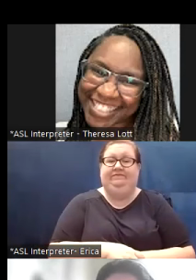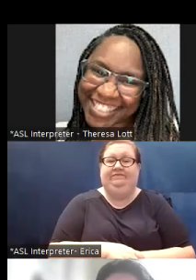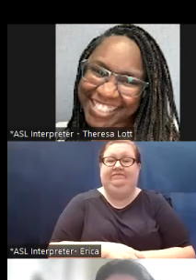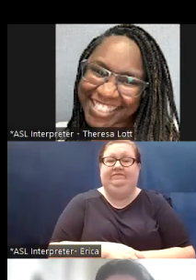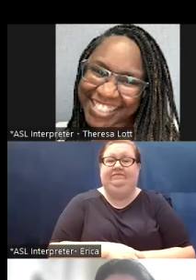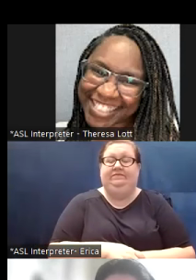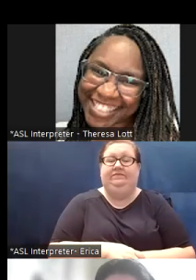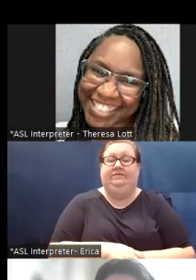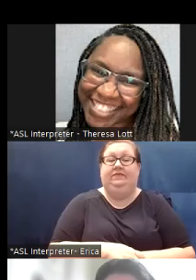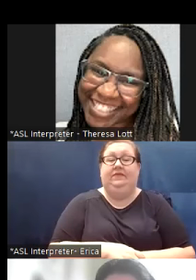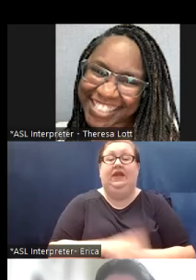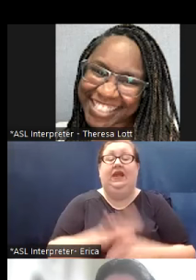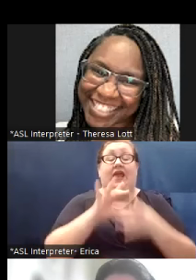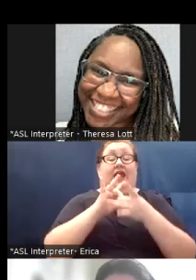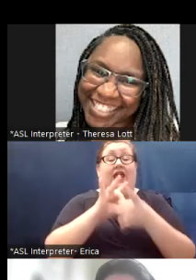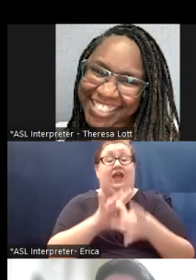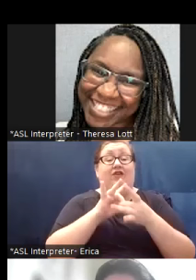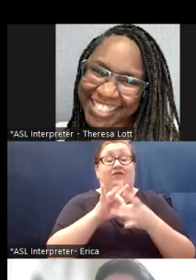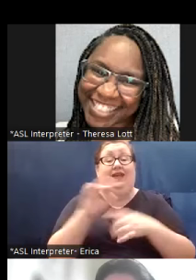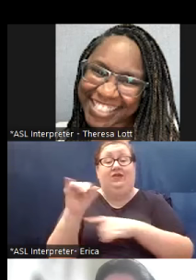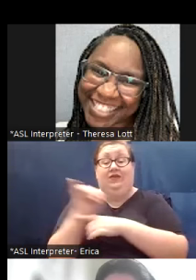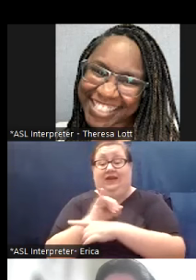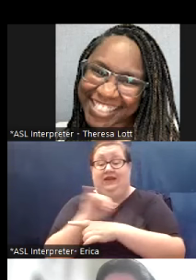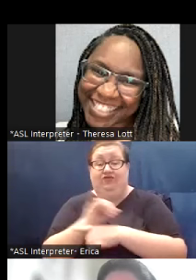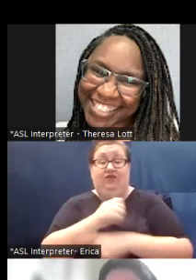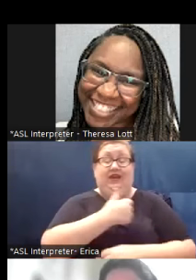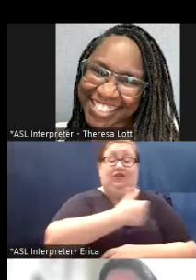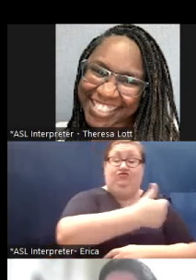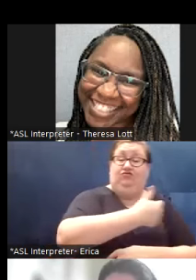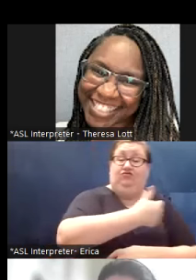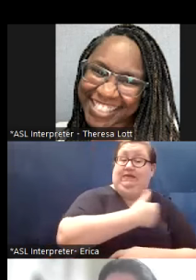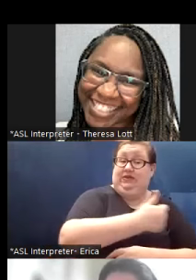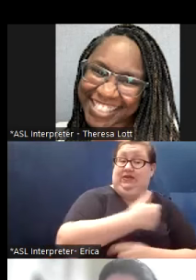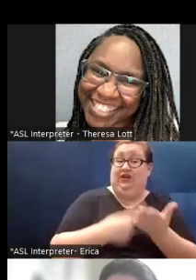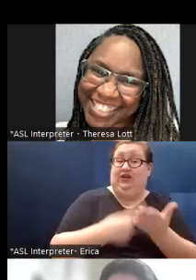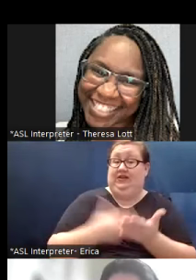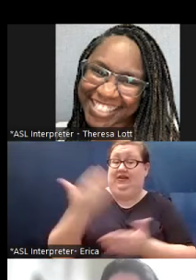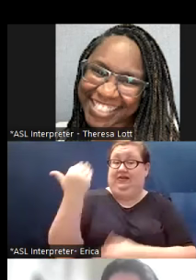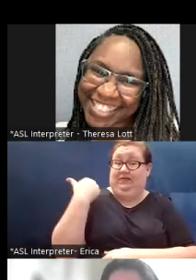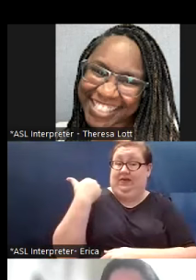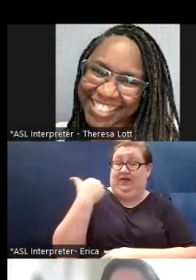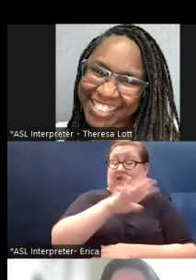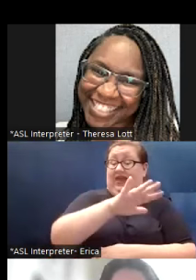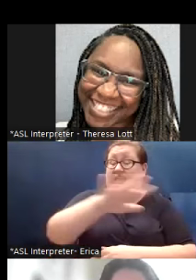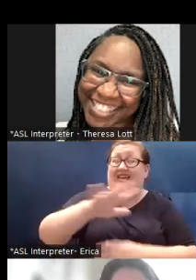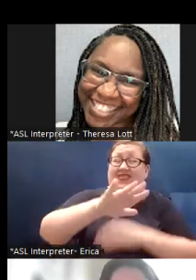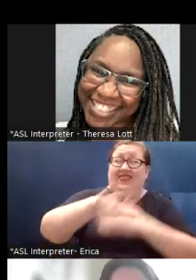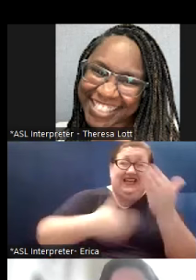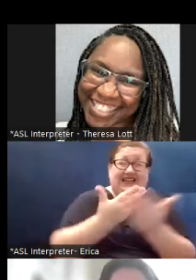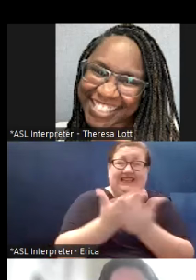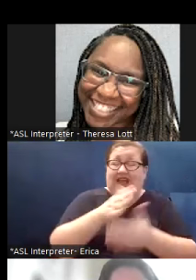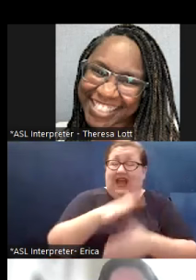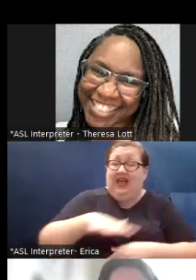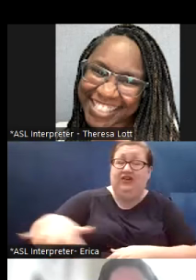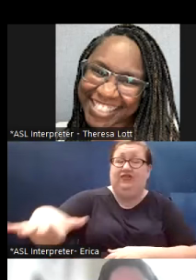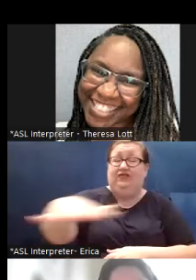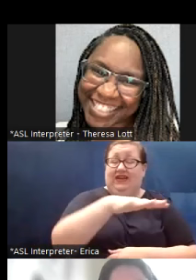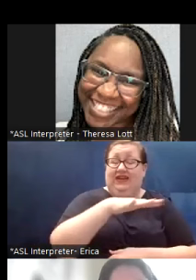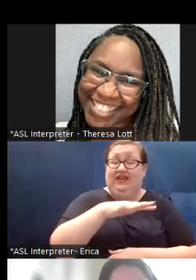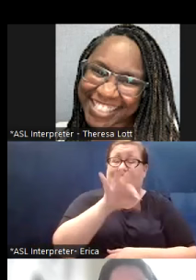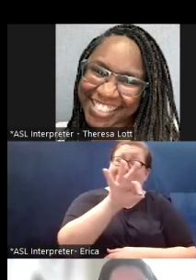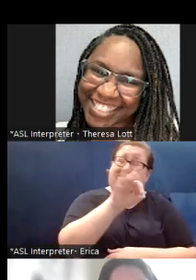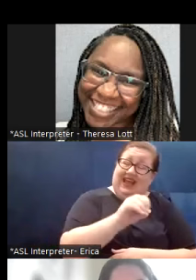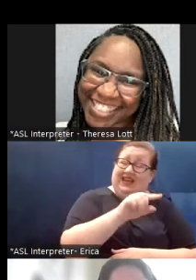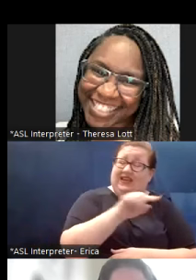Related to the industry and transportation we talked about earlier, the entire region is in the 90th to 100